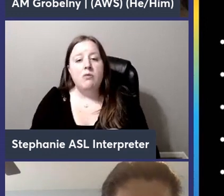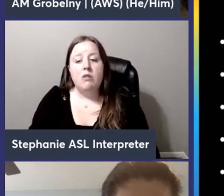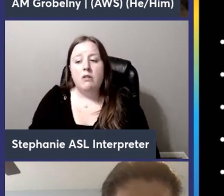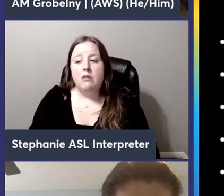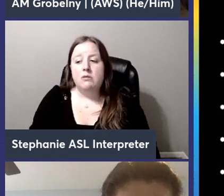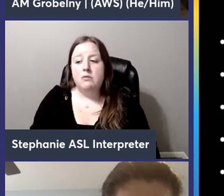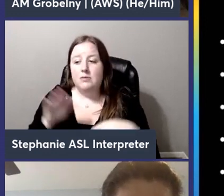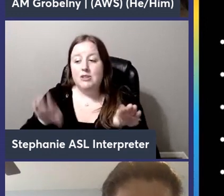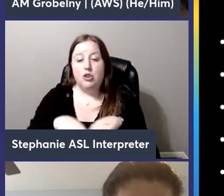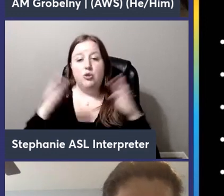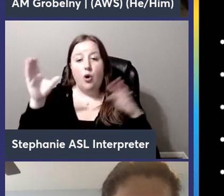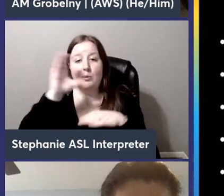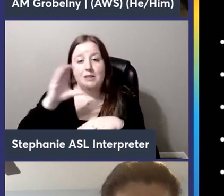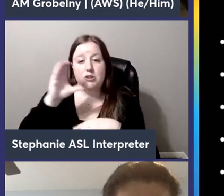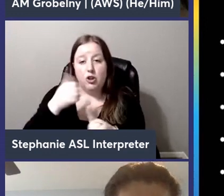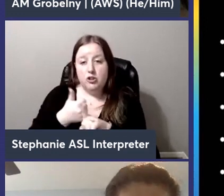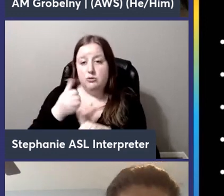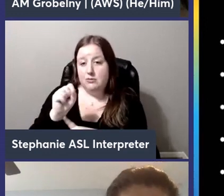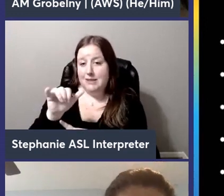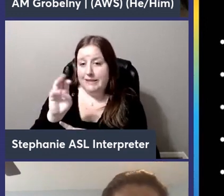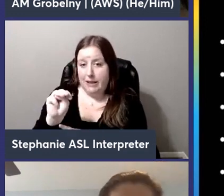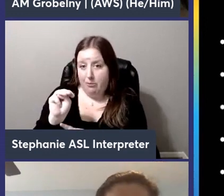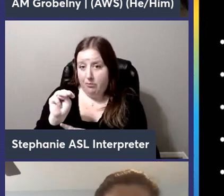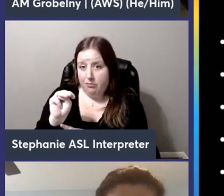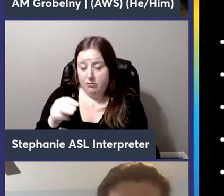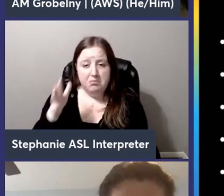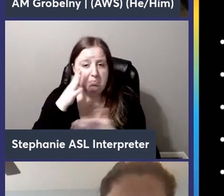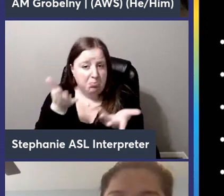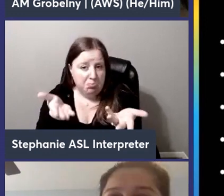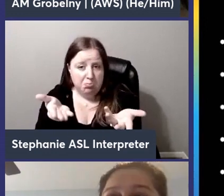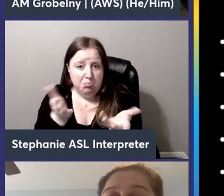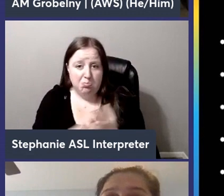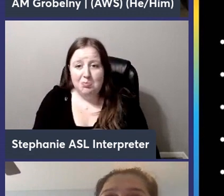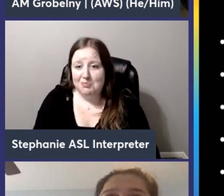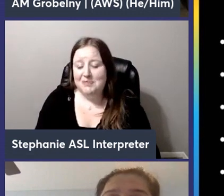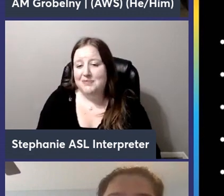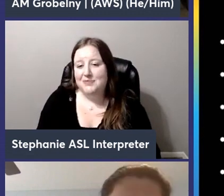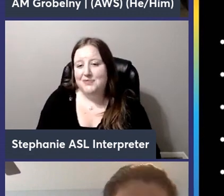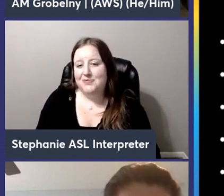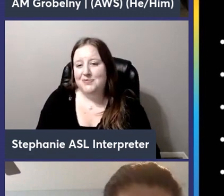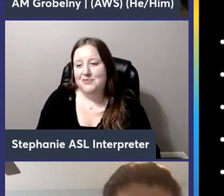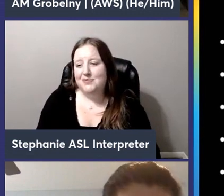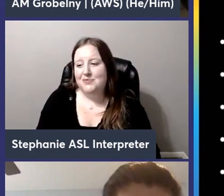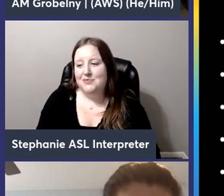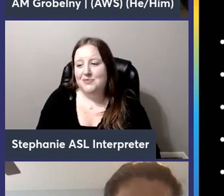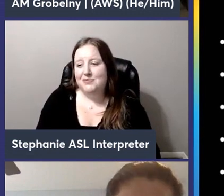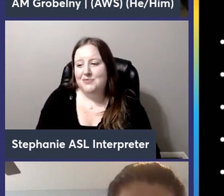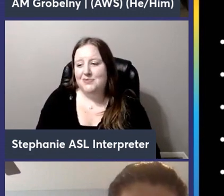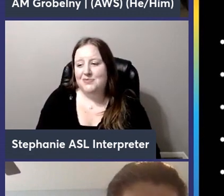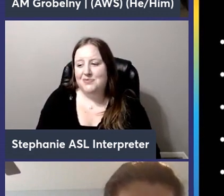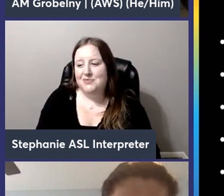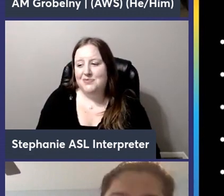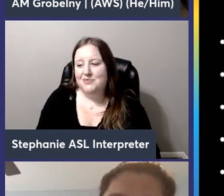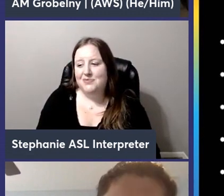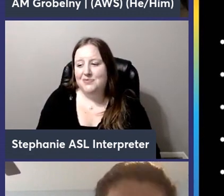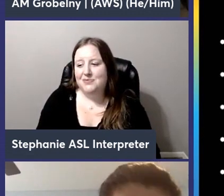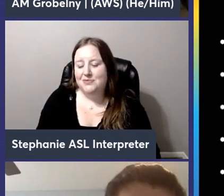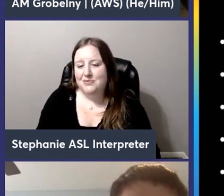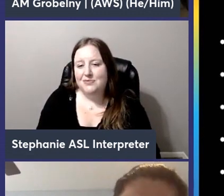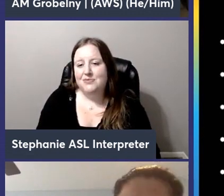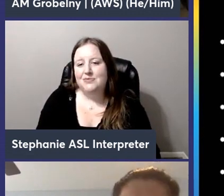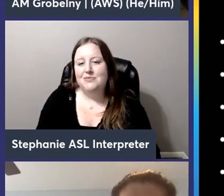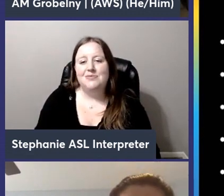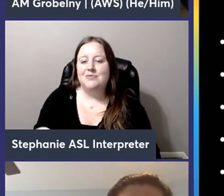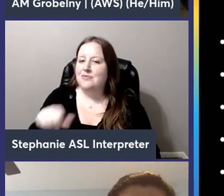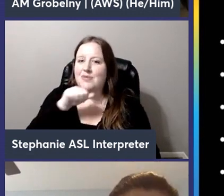Is OpenSearch a SIEM? I'll let you take it. I can talk about it too, though. I would love to hear